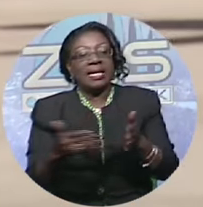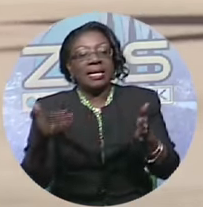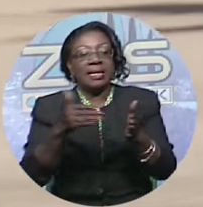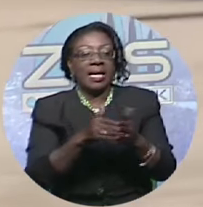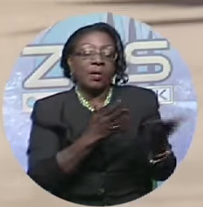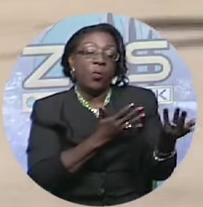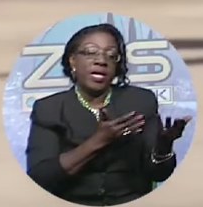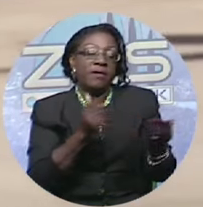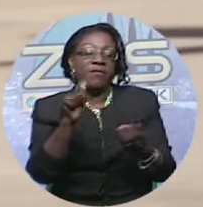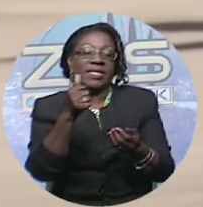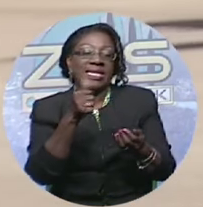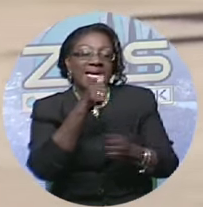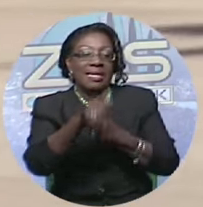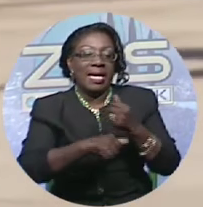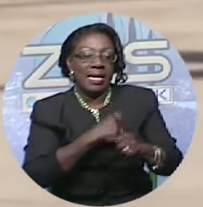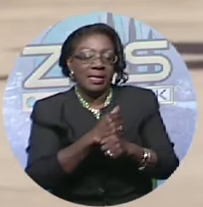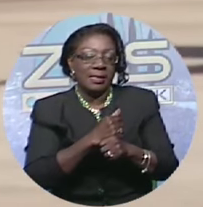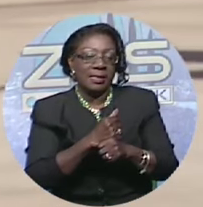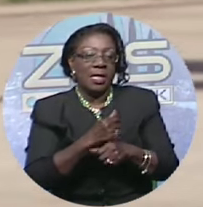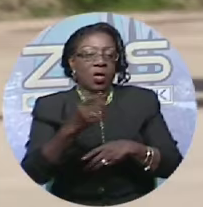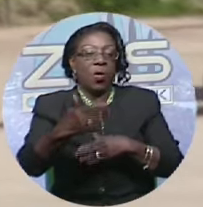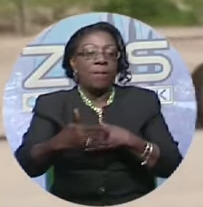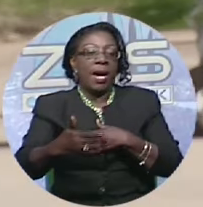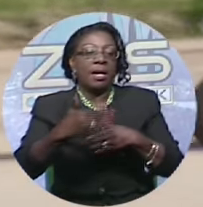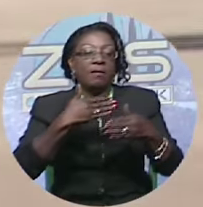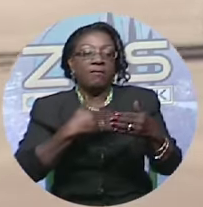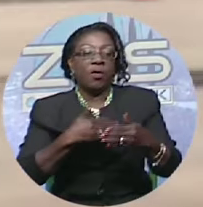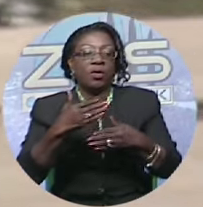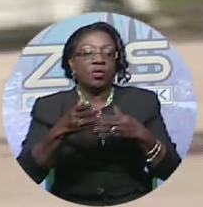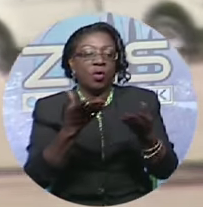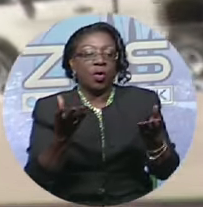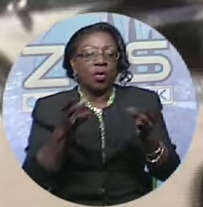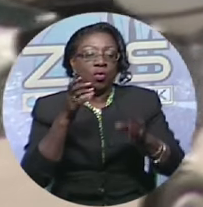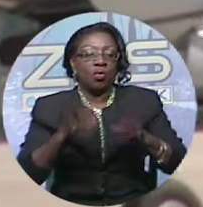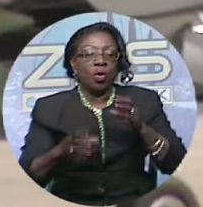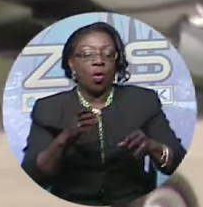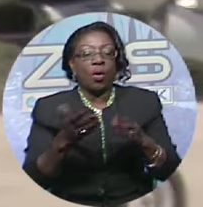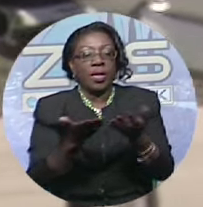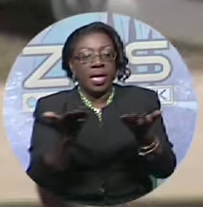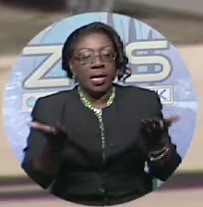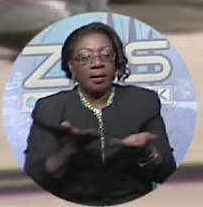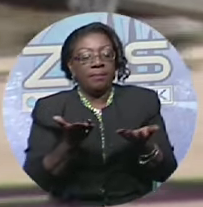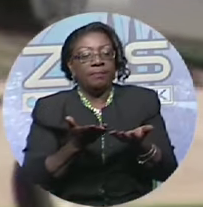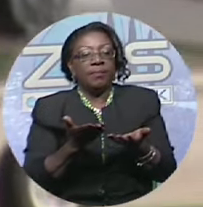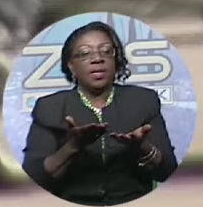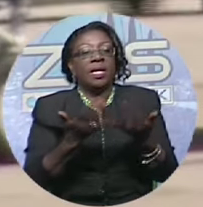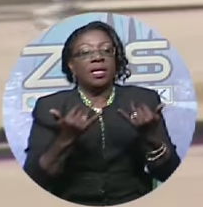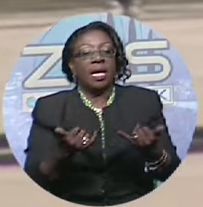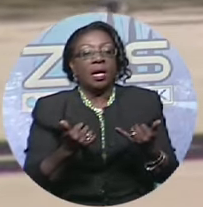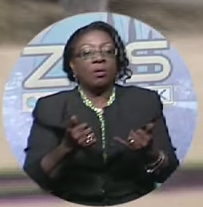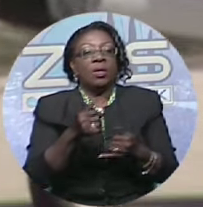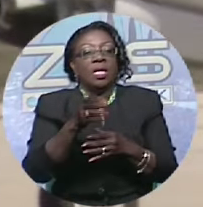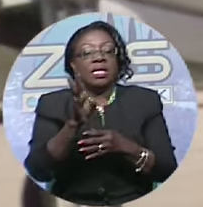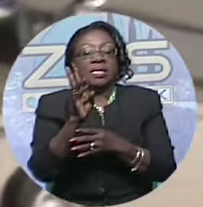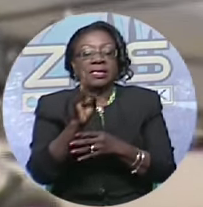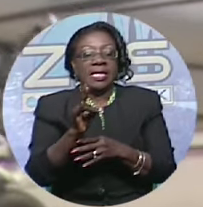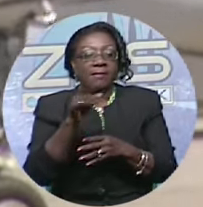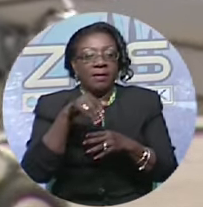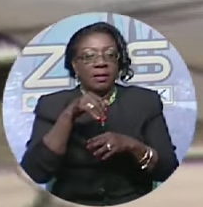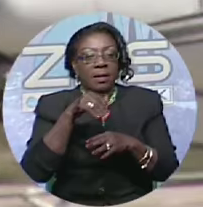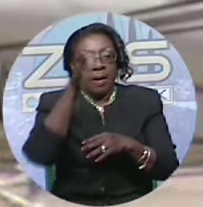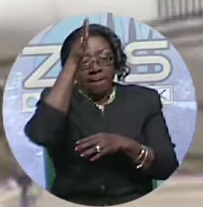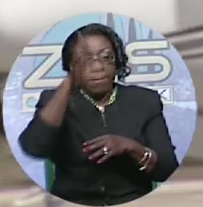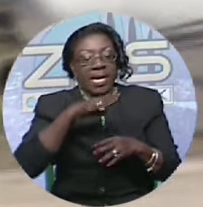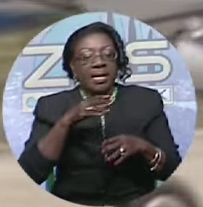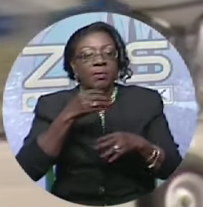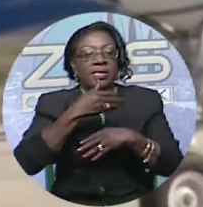years due to a number of appeals. The defendants had requested permission to appeal the extradition before the Privy Council, but that